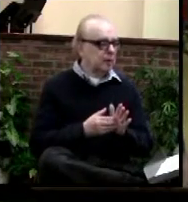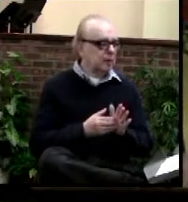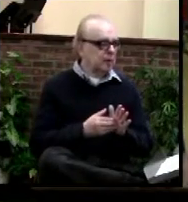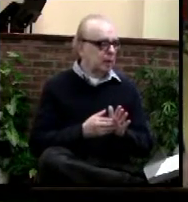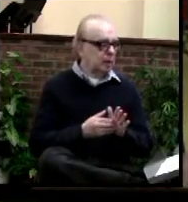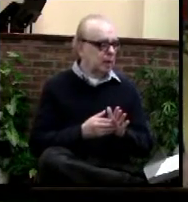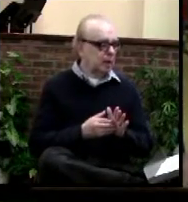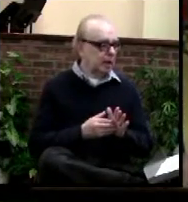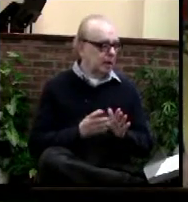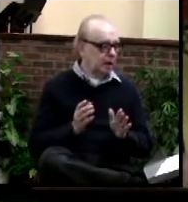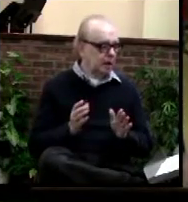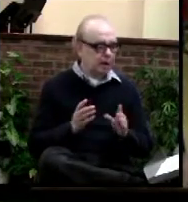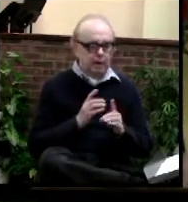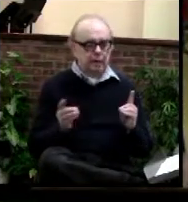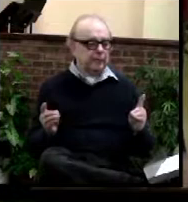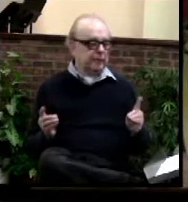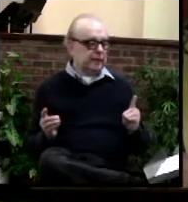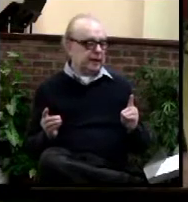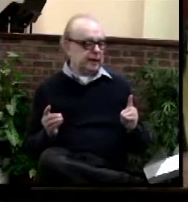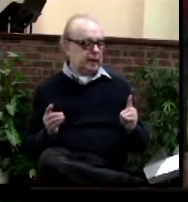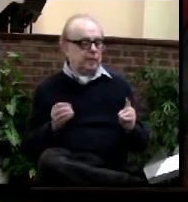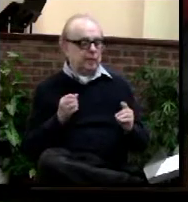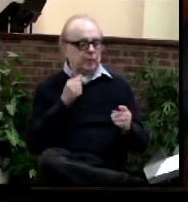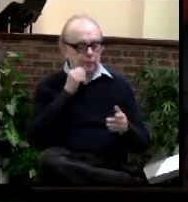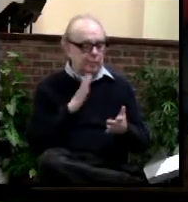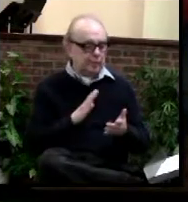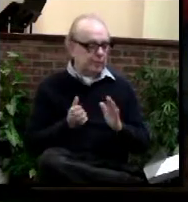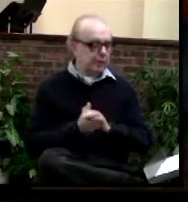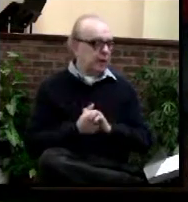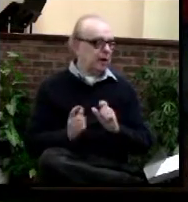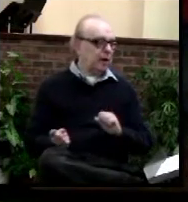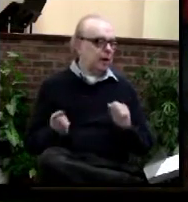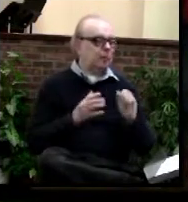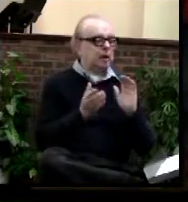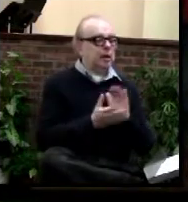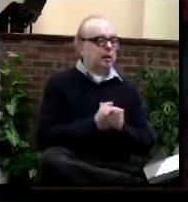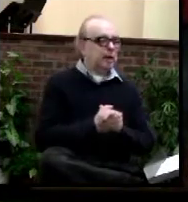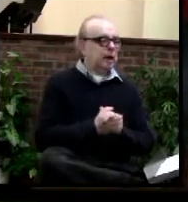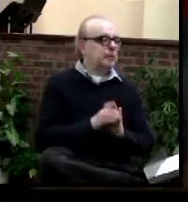You need to divorce the lady that you're with right now, and you need to go back and marry your first wife.